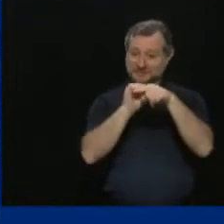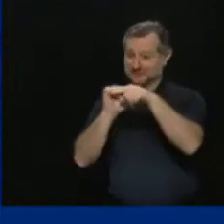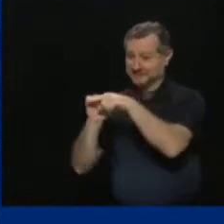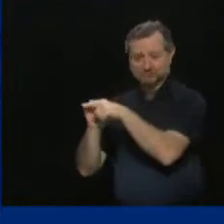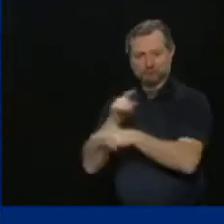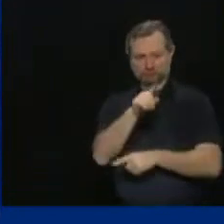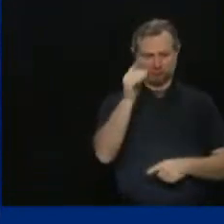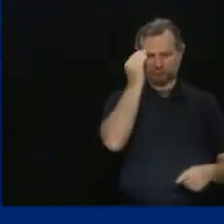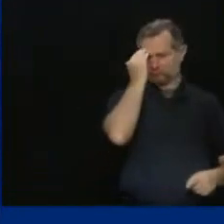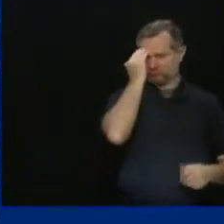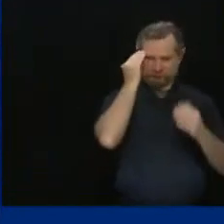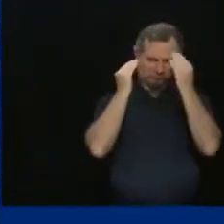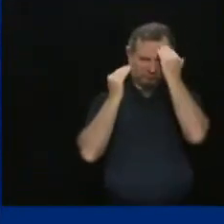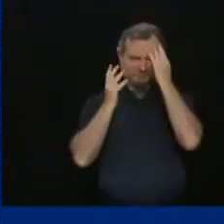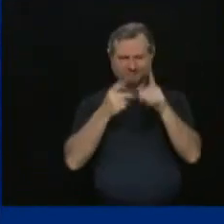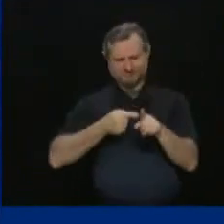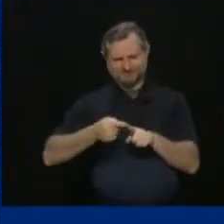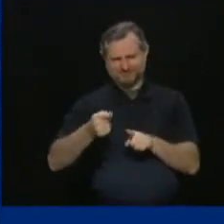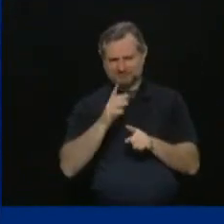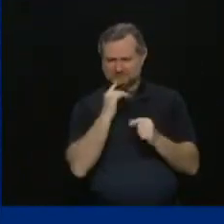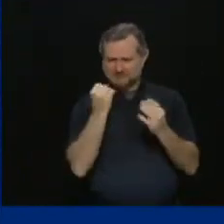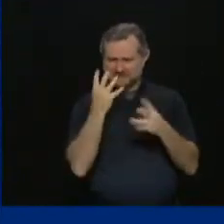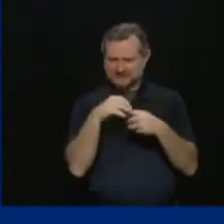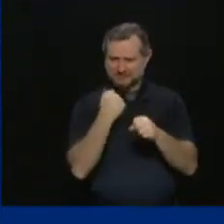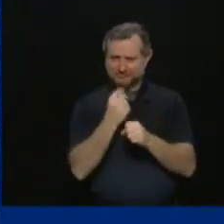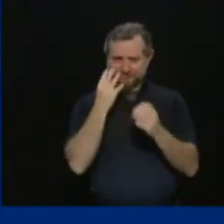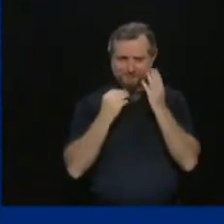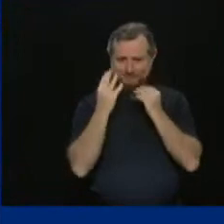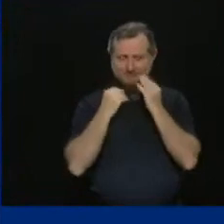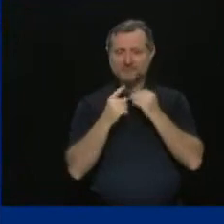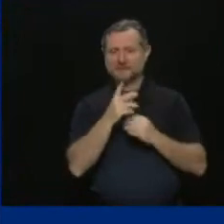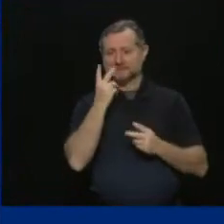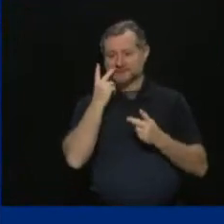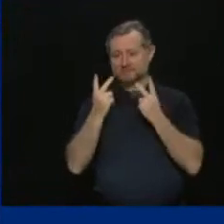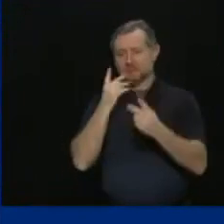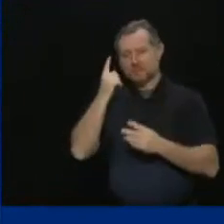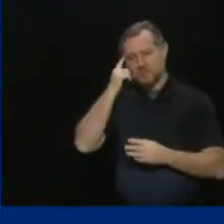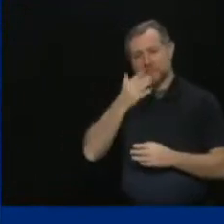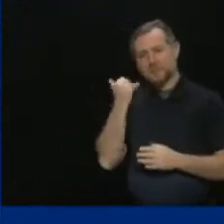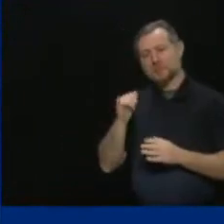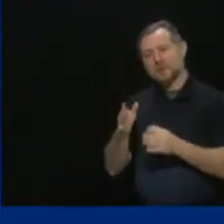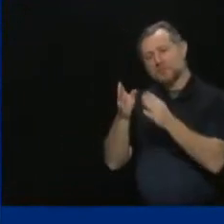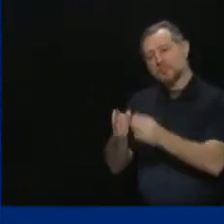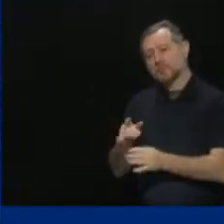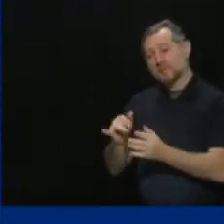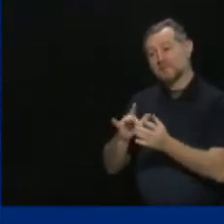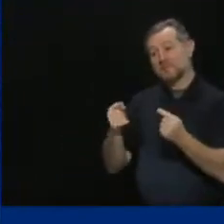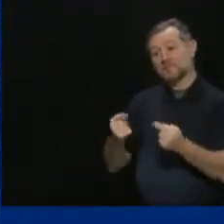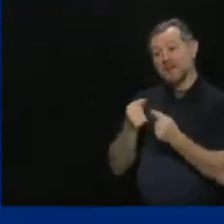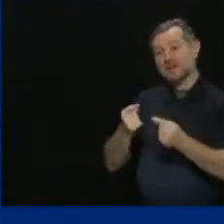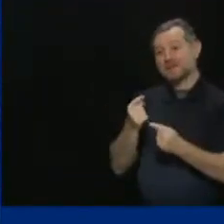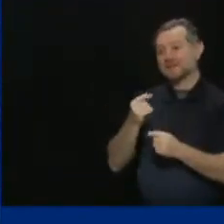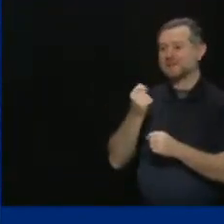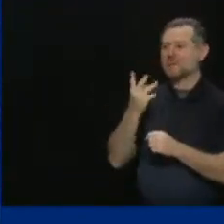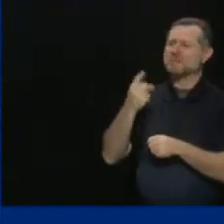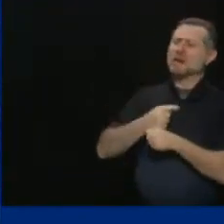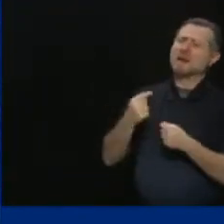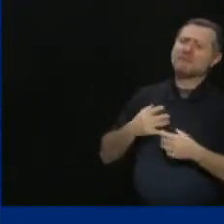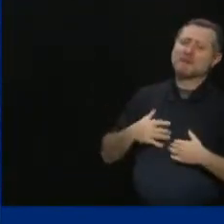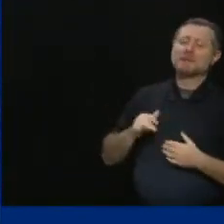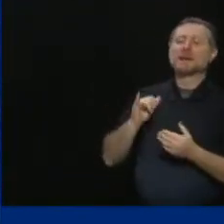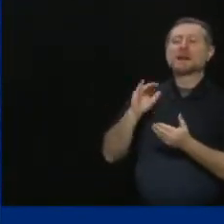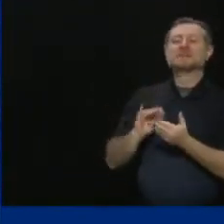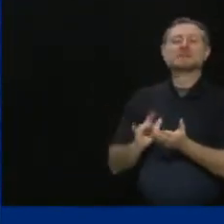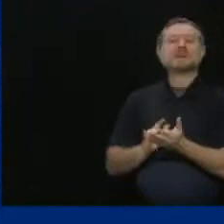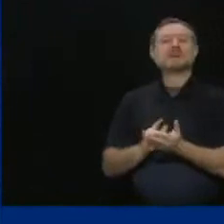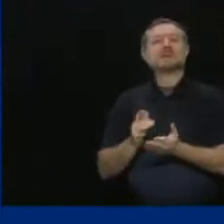to do as a medical professional, do you think it's better to leave someone in pain for a few days, taking Advil, taking some alternative after